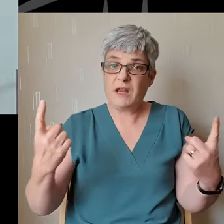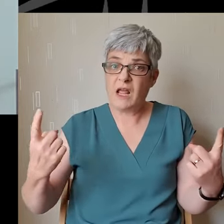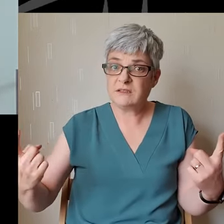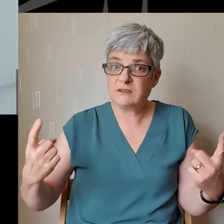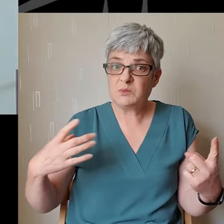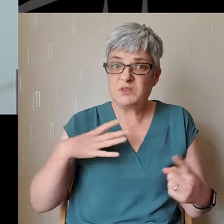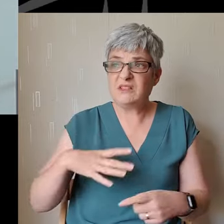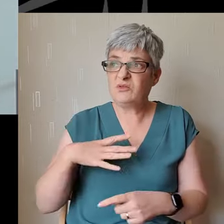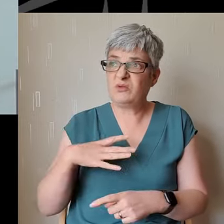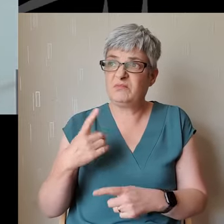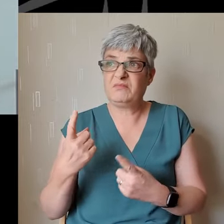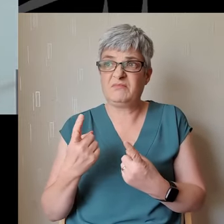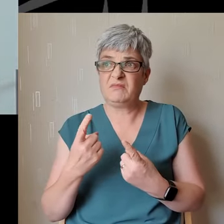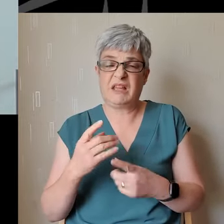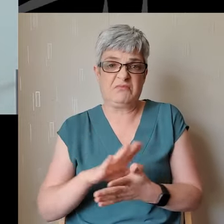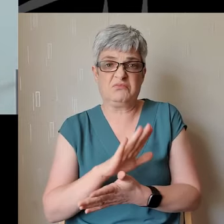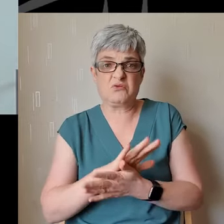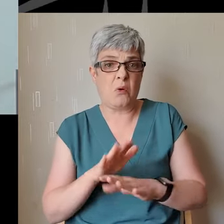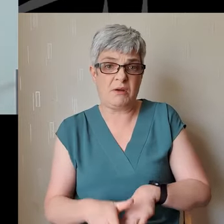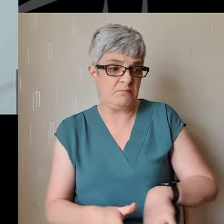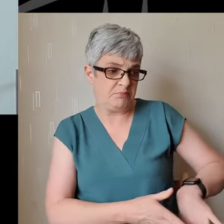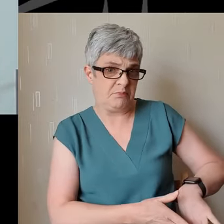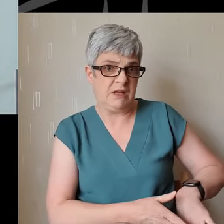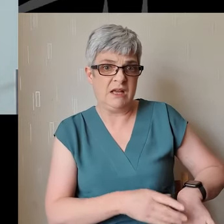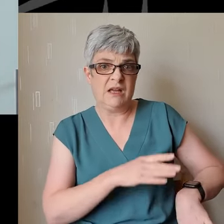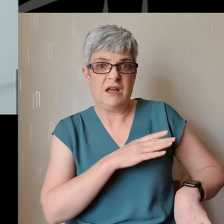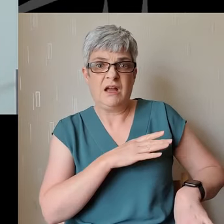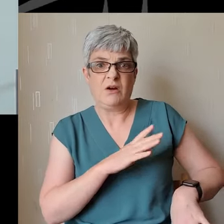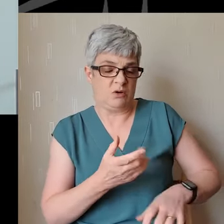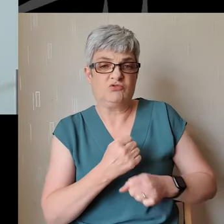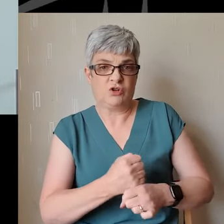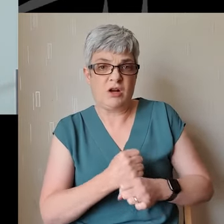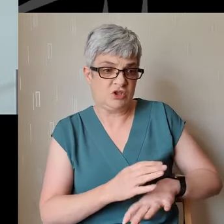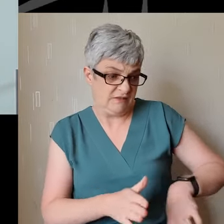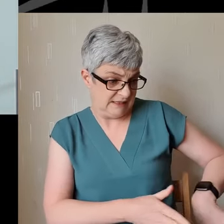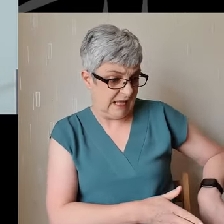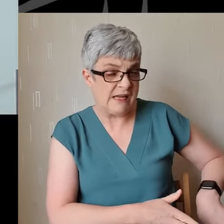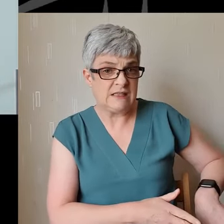put that stuff to the side to go on out and truly enjoy ourselves.